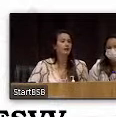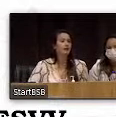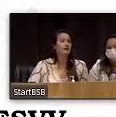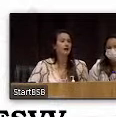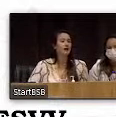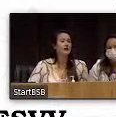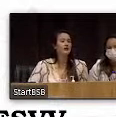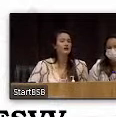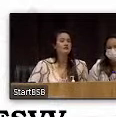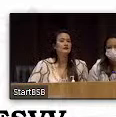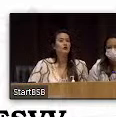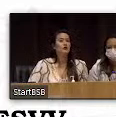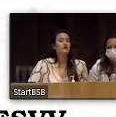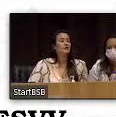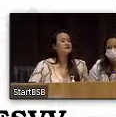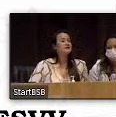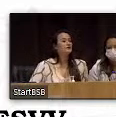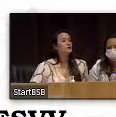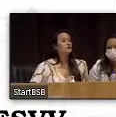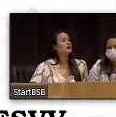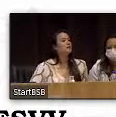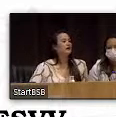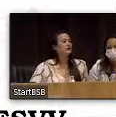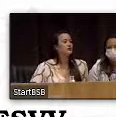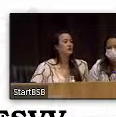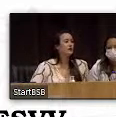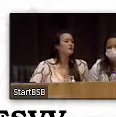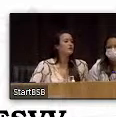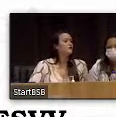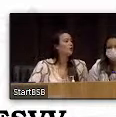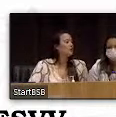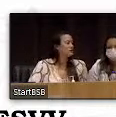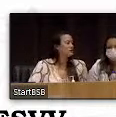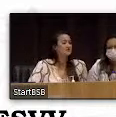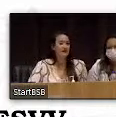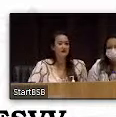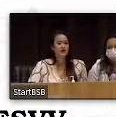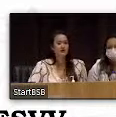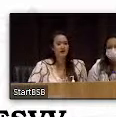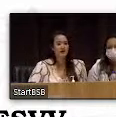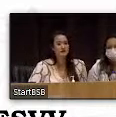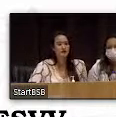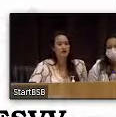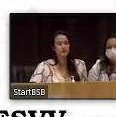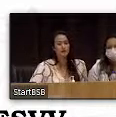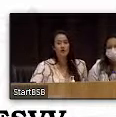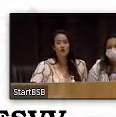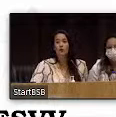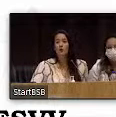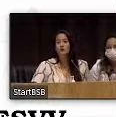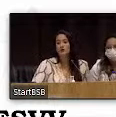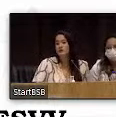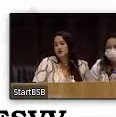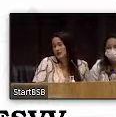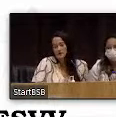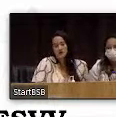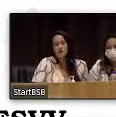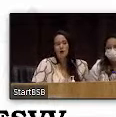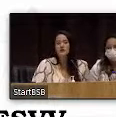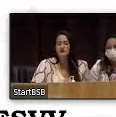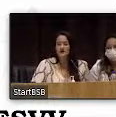and it can be influenced by our access to